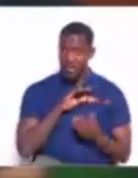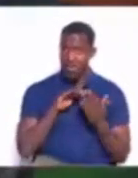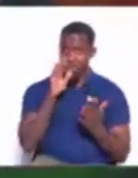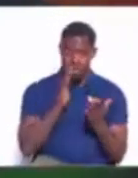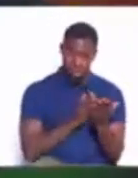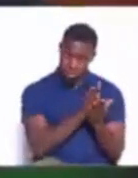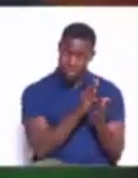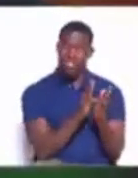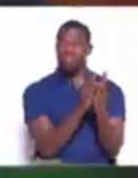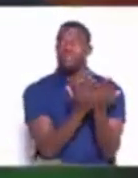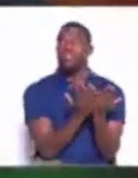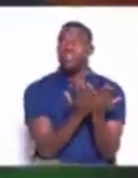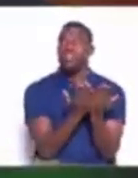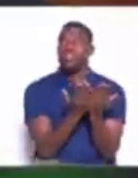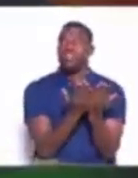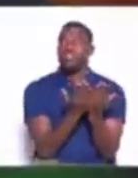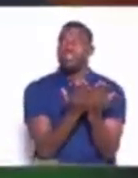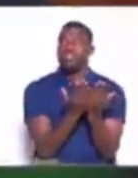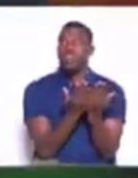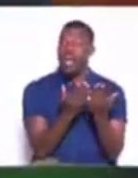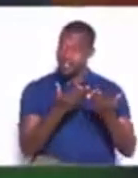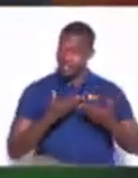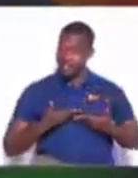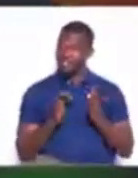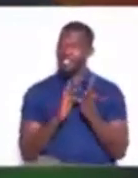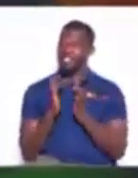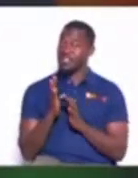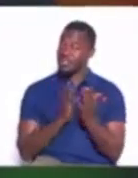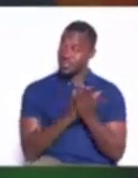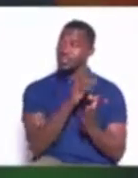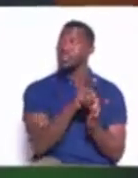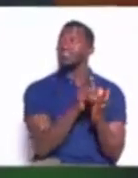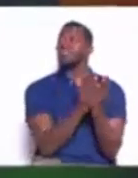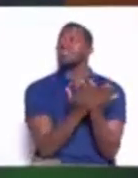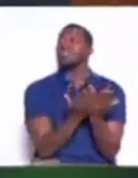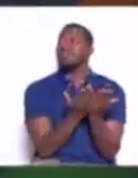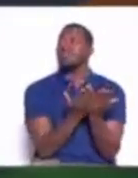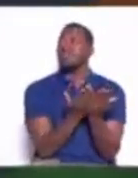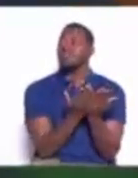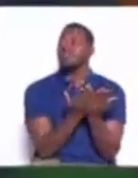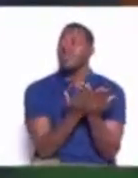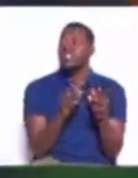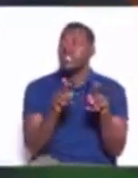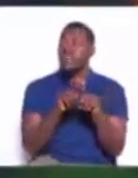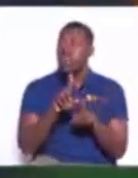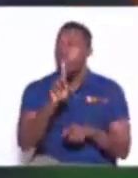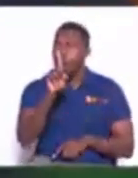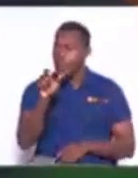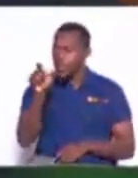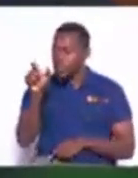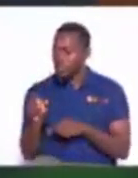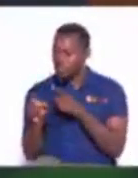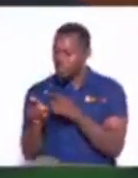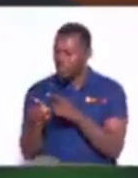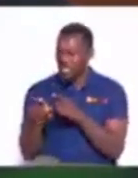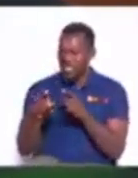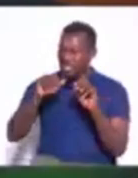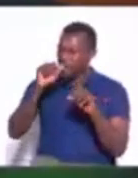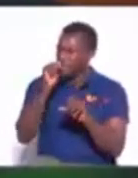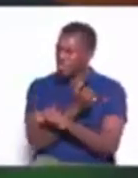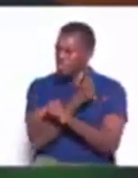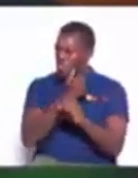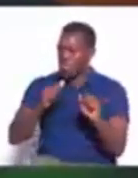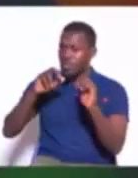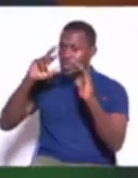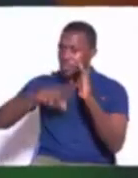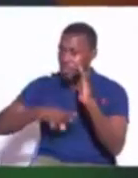was walking with his walking stick, he couldn't read. He walked by an Adventist church. Somebody in